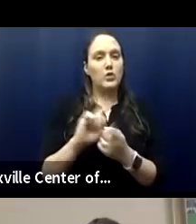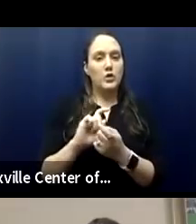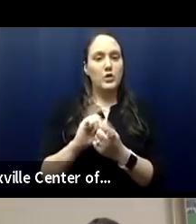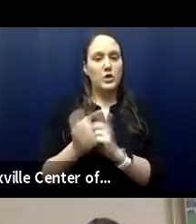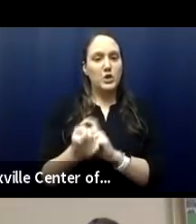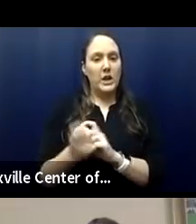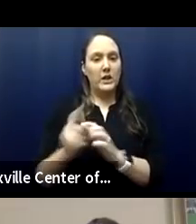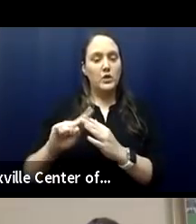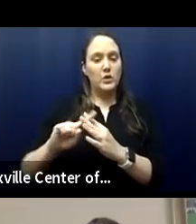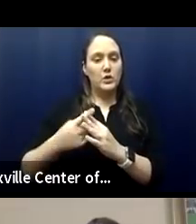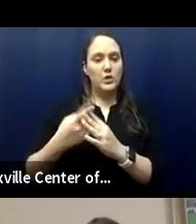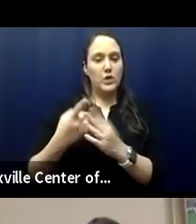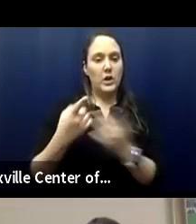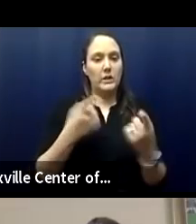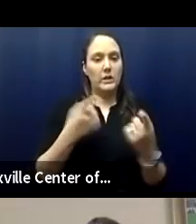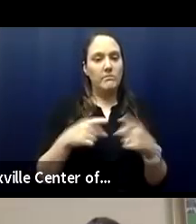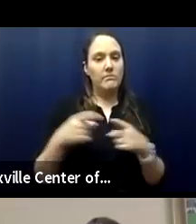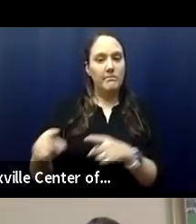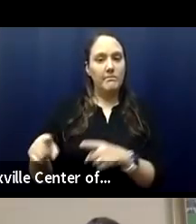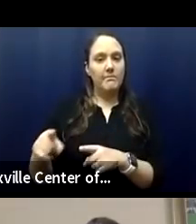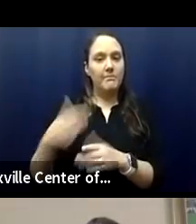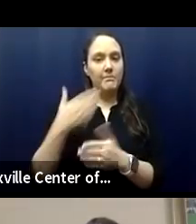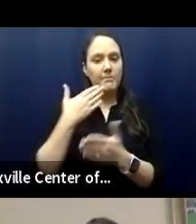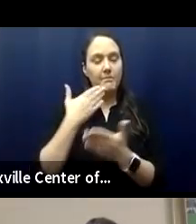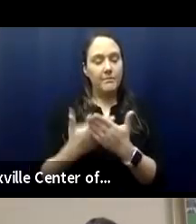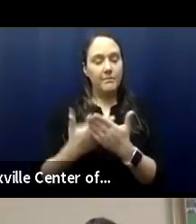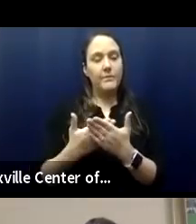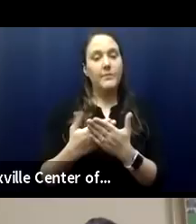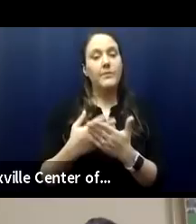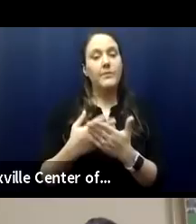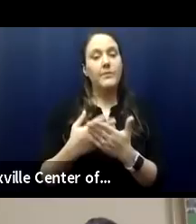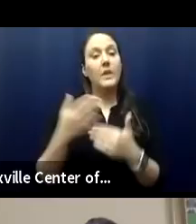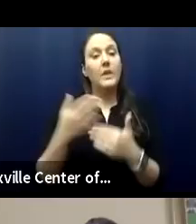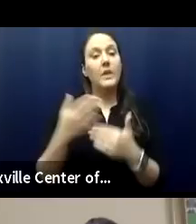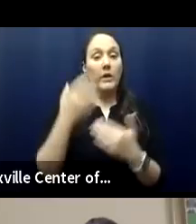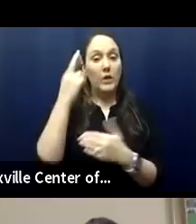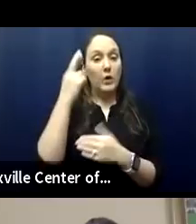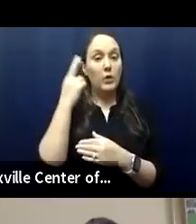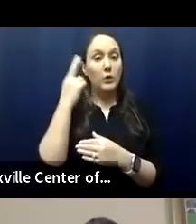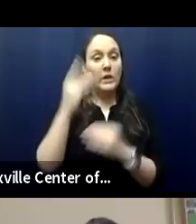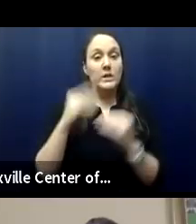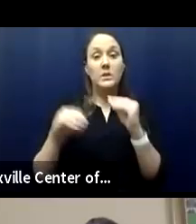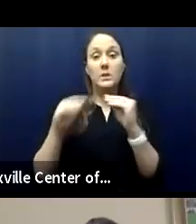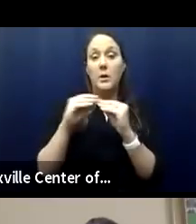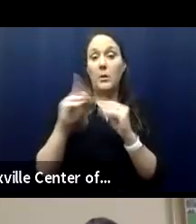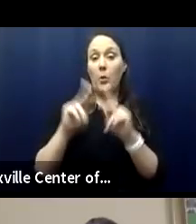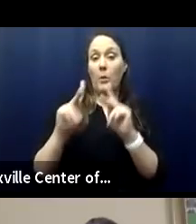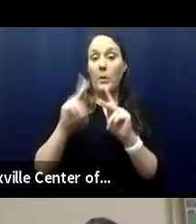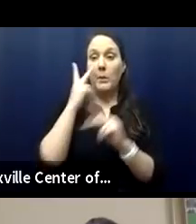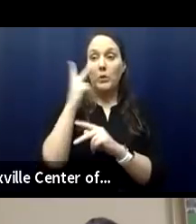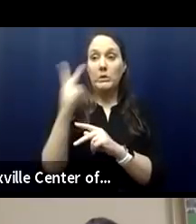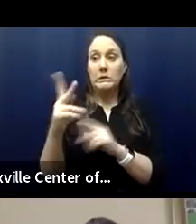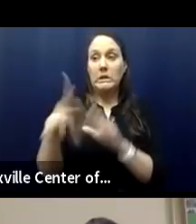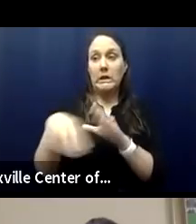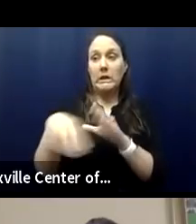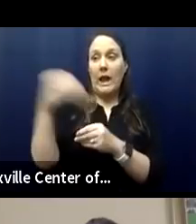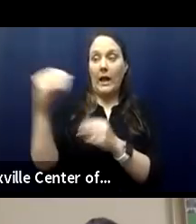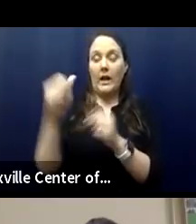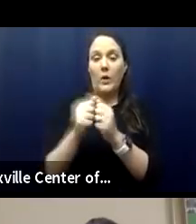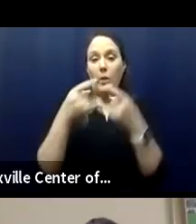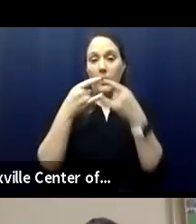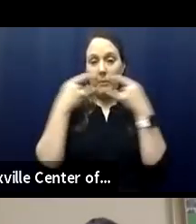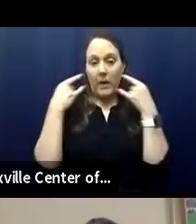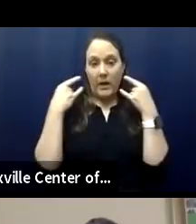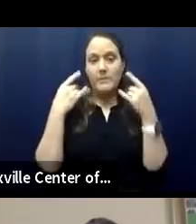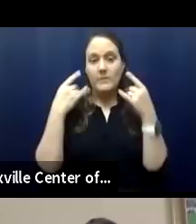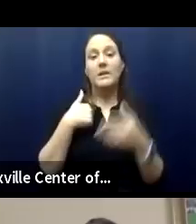place, which is very gratifying. And that is that by whatever reason, there are more and more people that you see out with masks. And I would invite, other